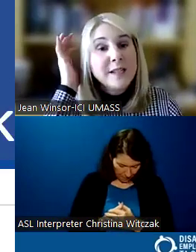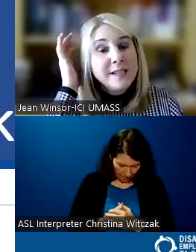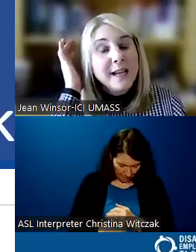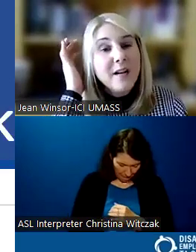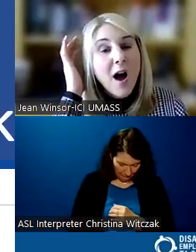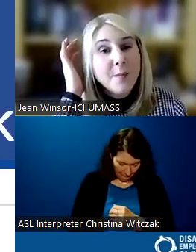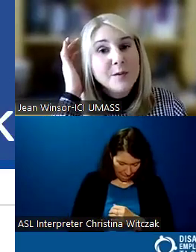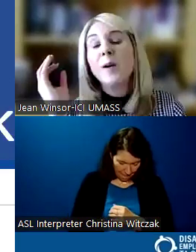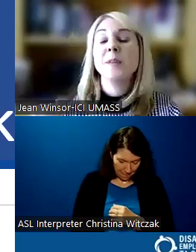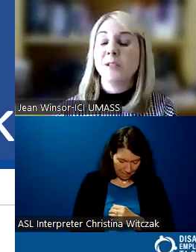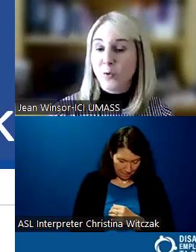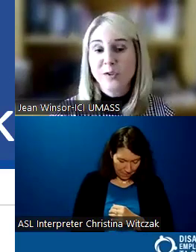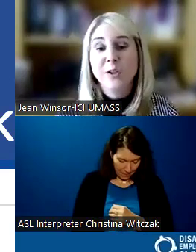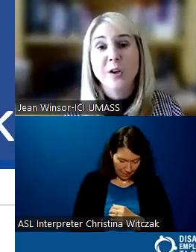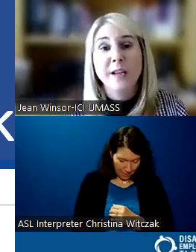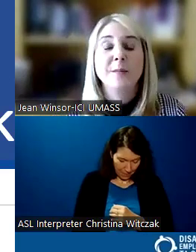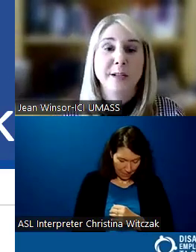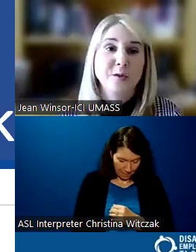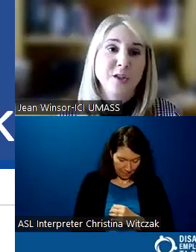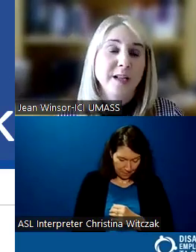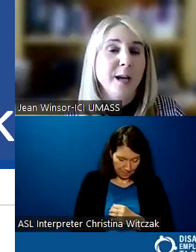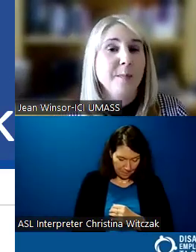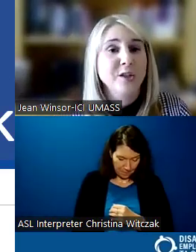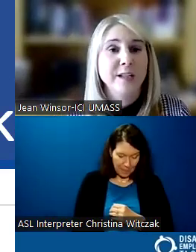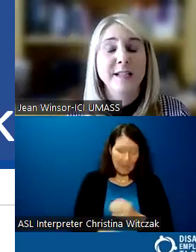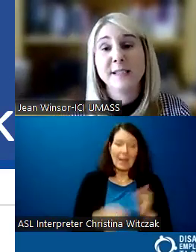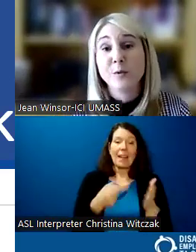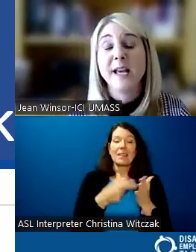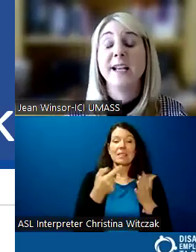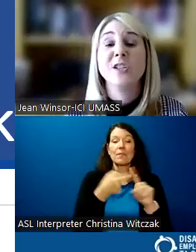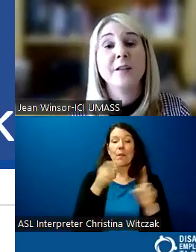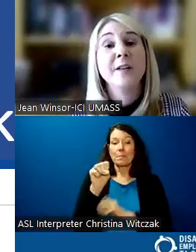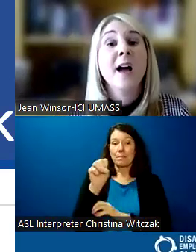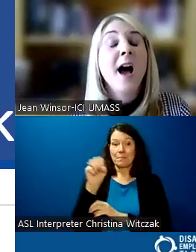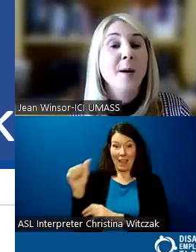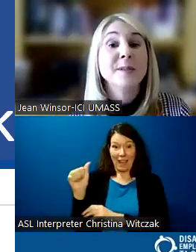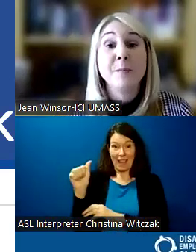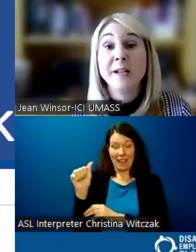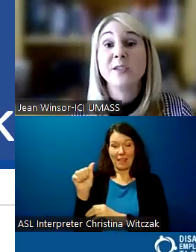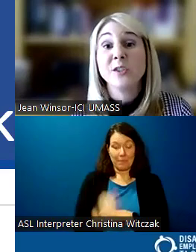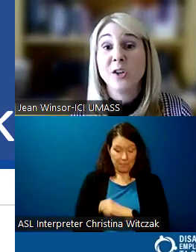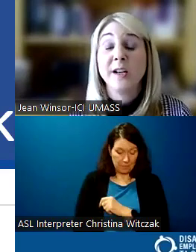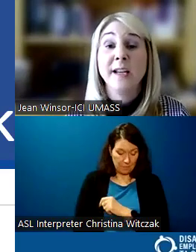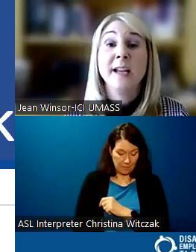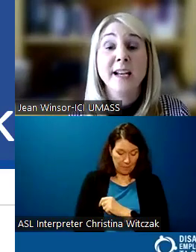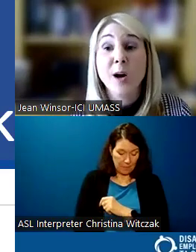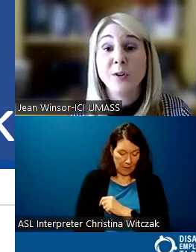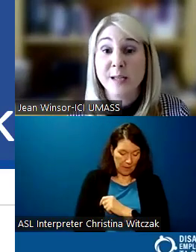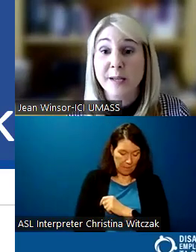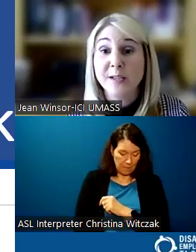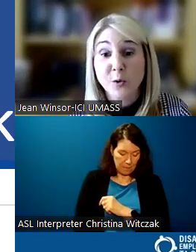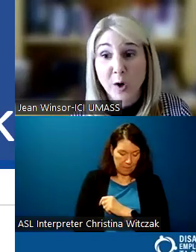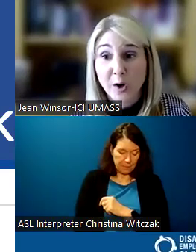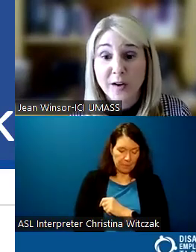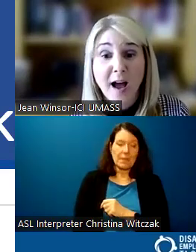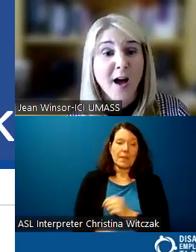So this data comes from the Social Security Administration. I mentioned it's the percentage of supplemental security income